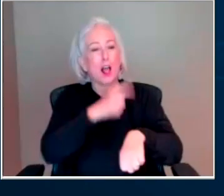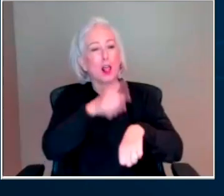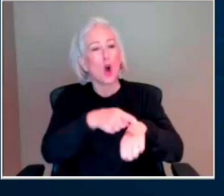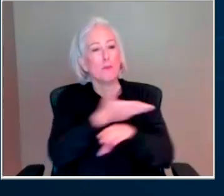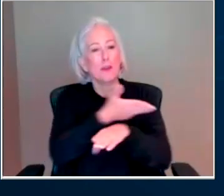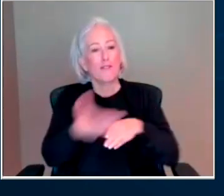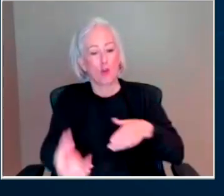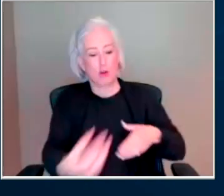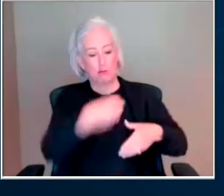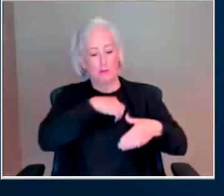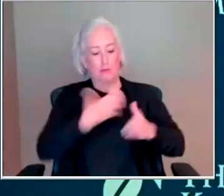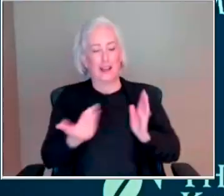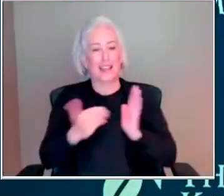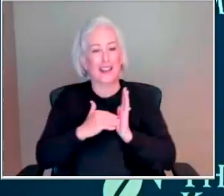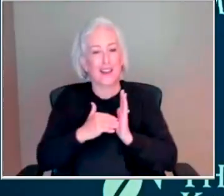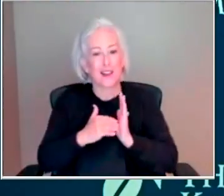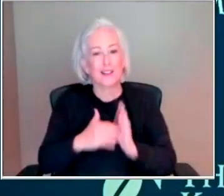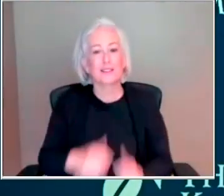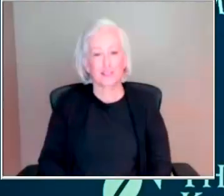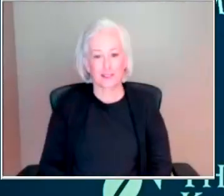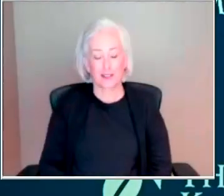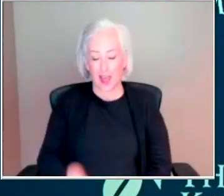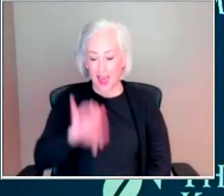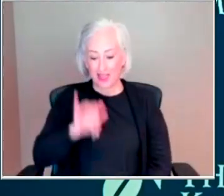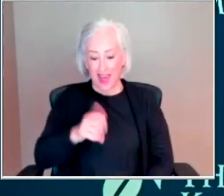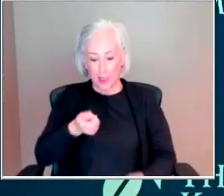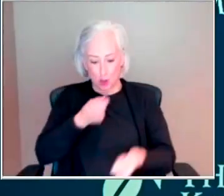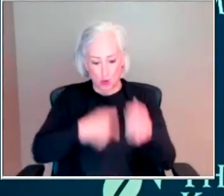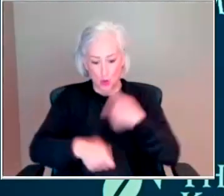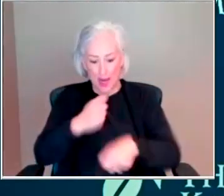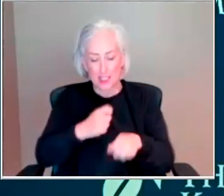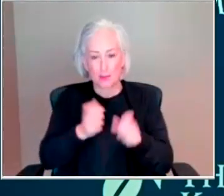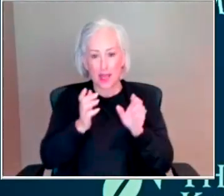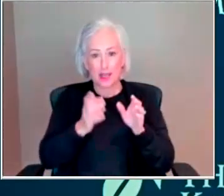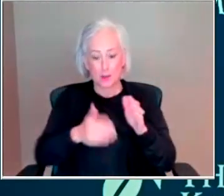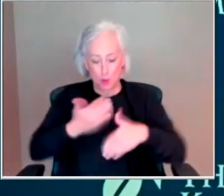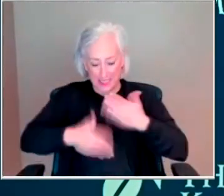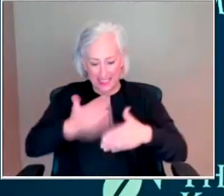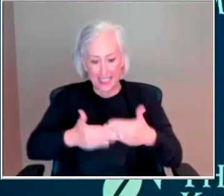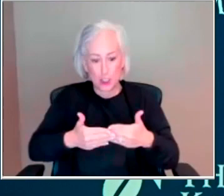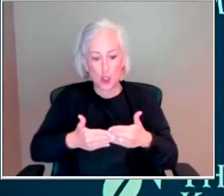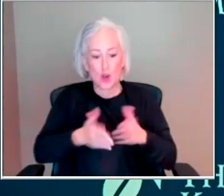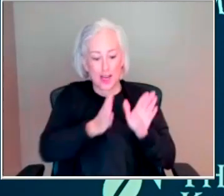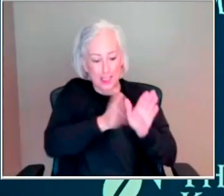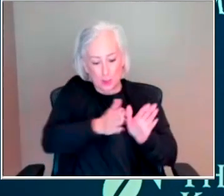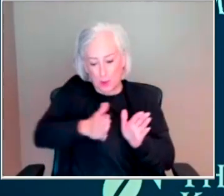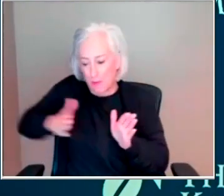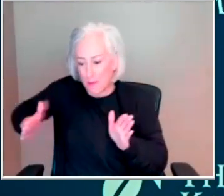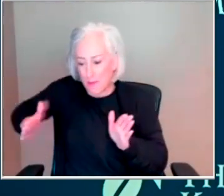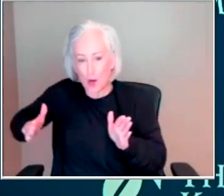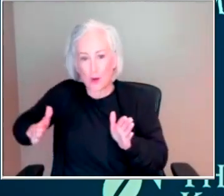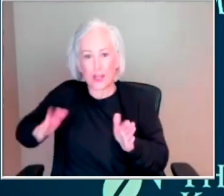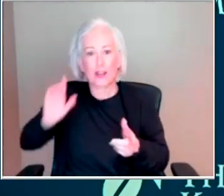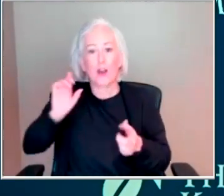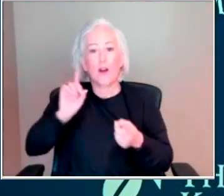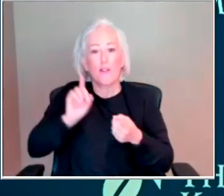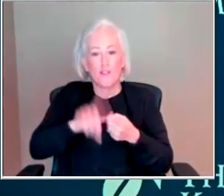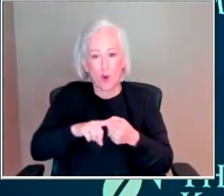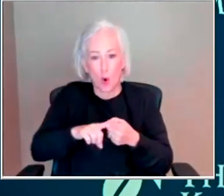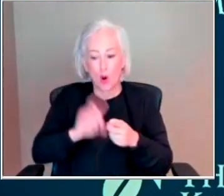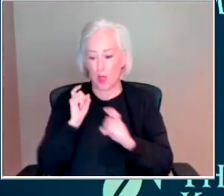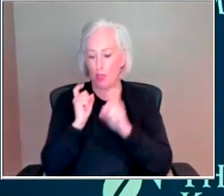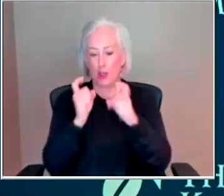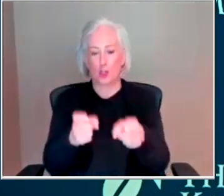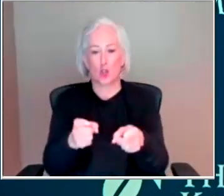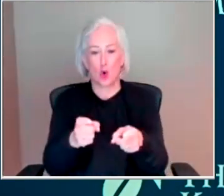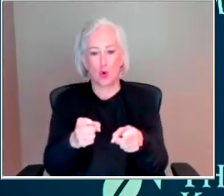a lot of the transplant procedure is preparation for arrival of the donor organ. And then when the donor organ arrives, we inspect it and see that